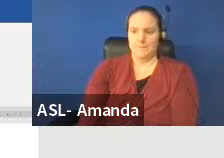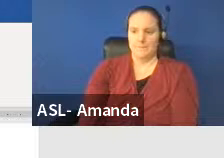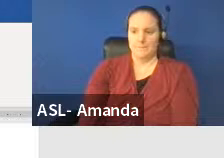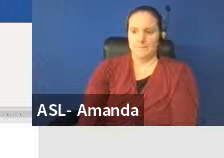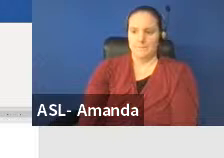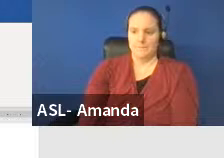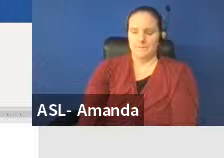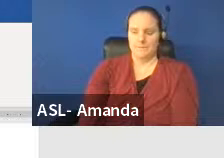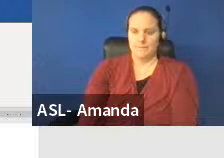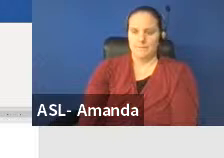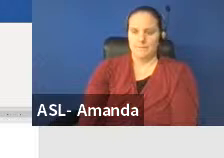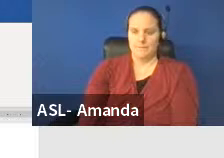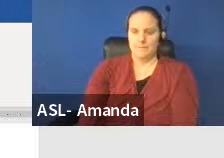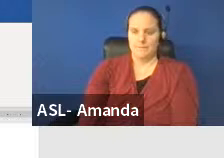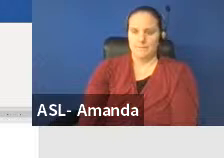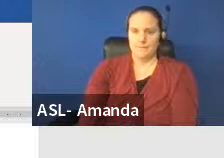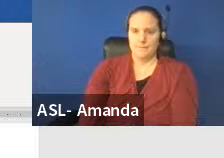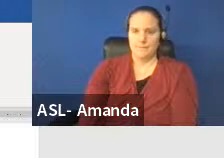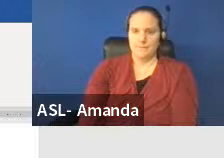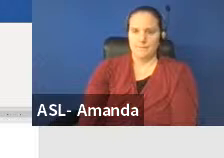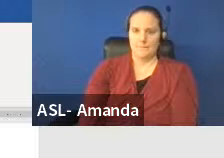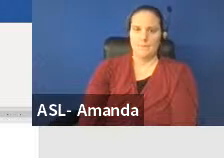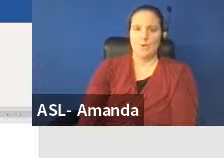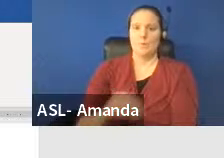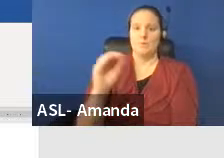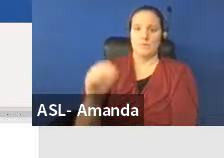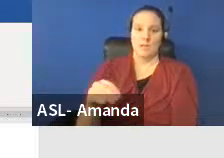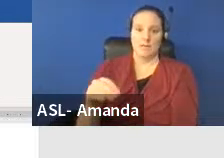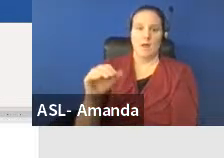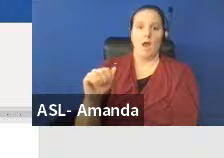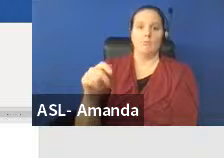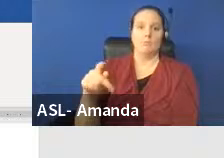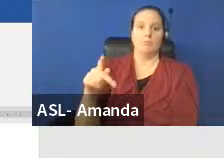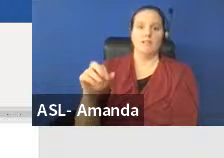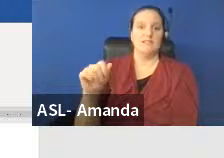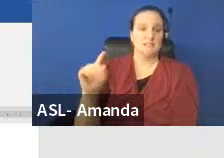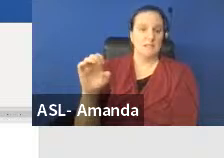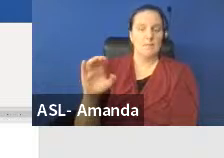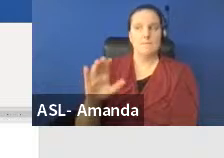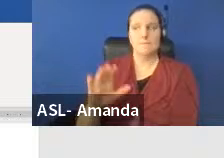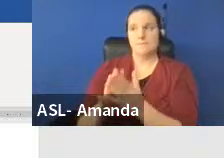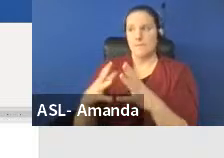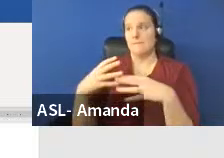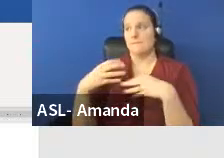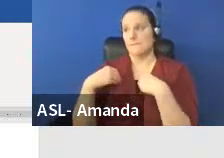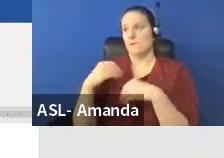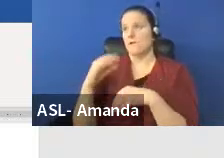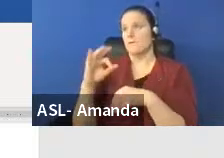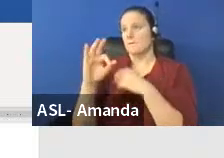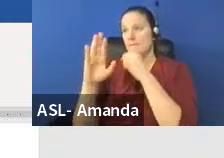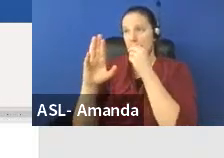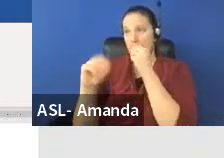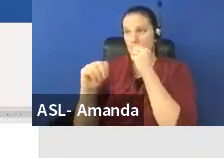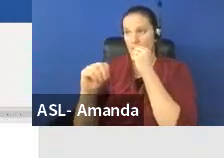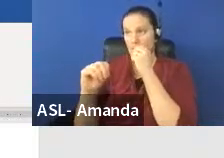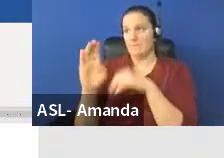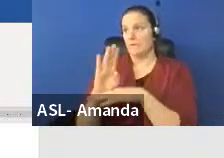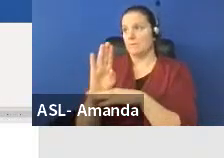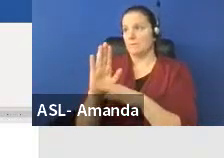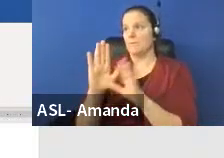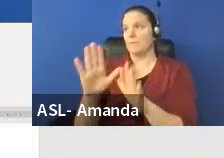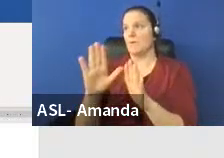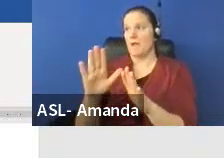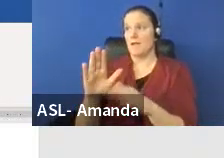So then we had one about percentage of apprentices becoming owners of firms. Certainly a great